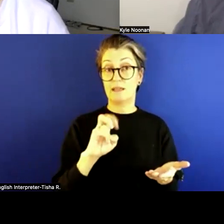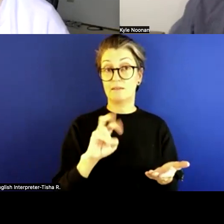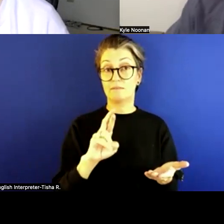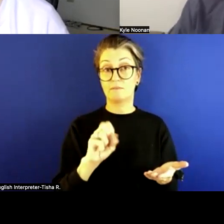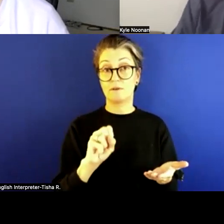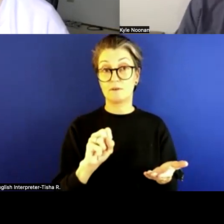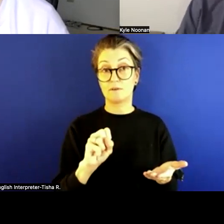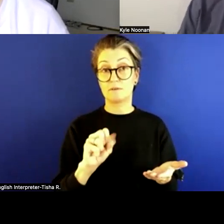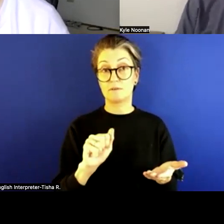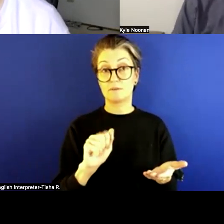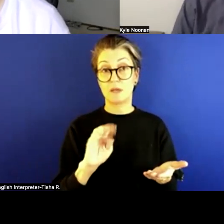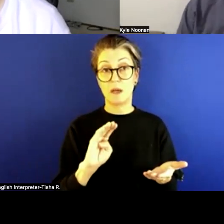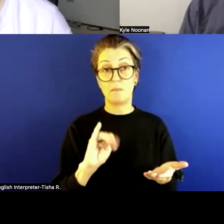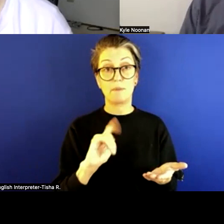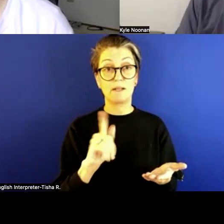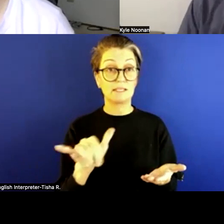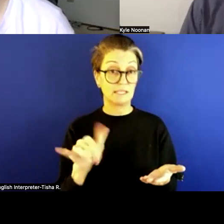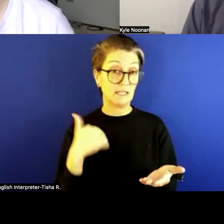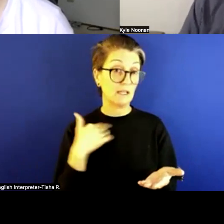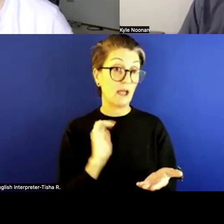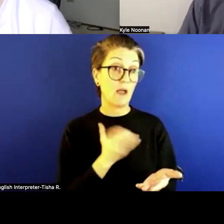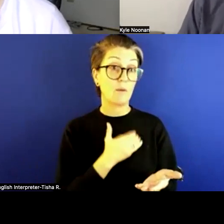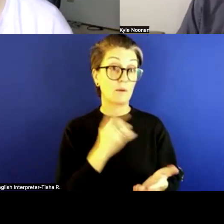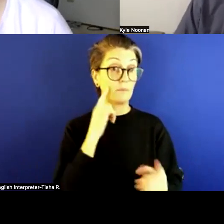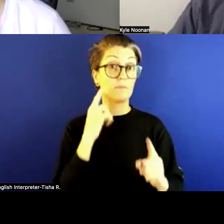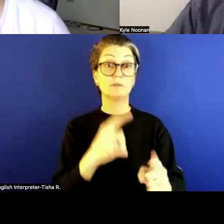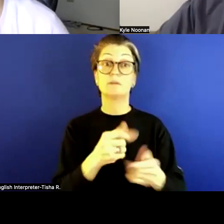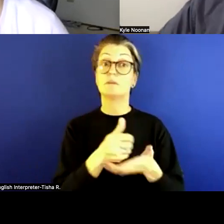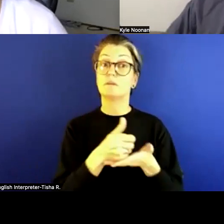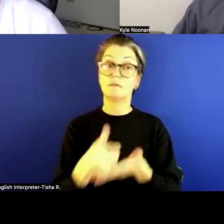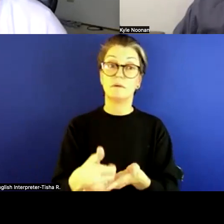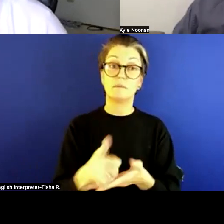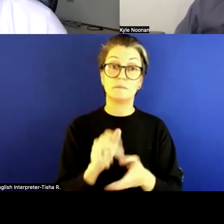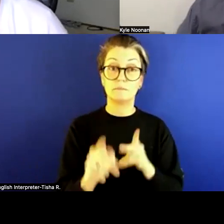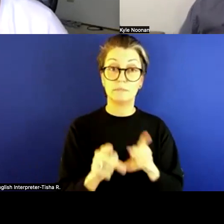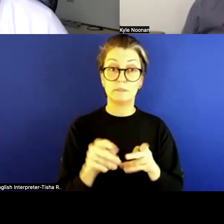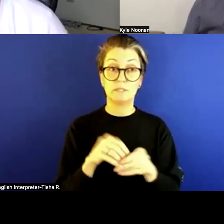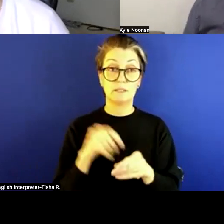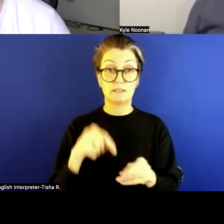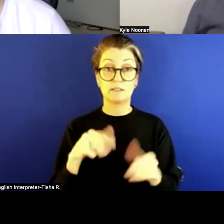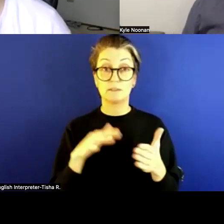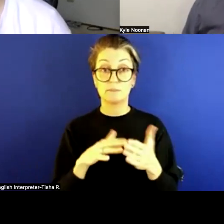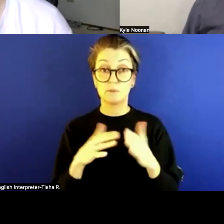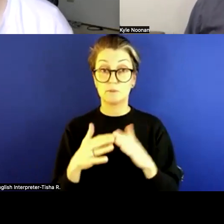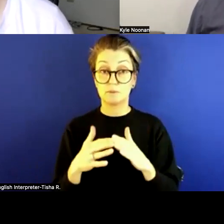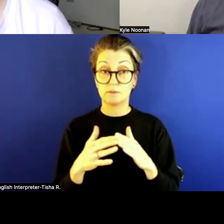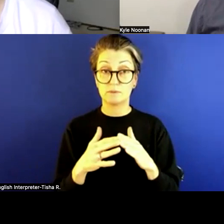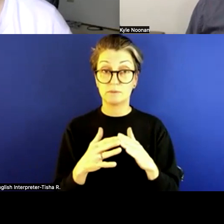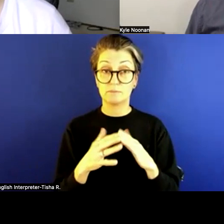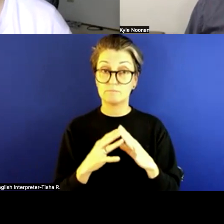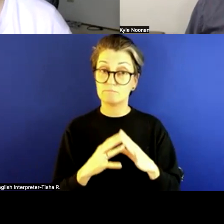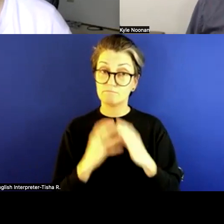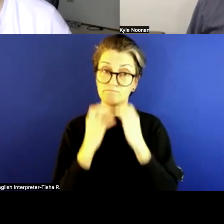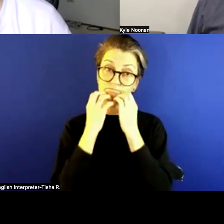we do, that we are hoping to help people in this community really embrace the pride of